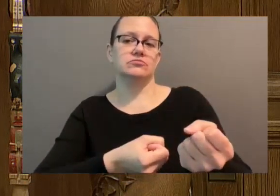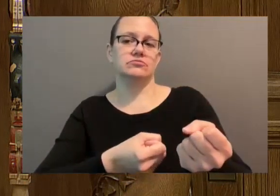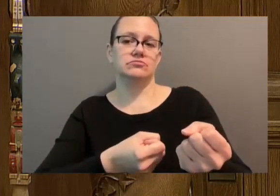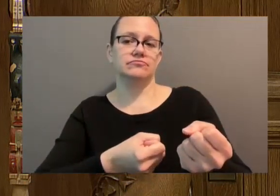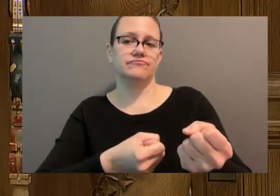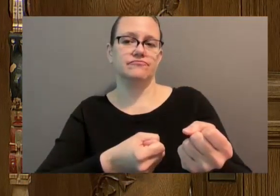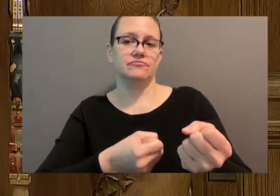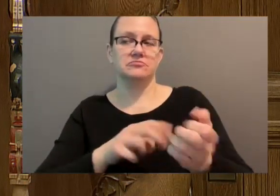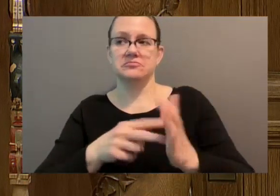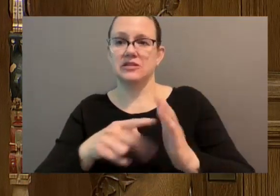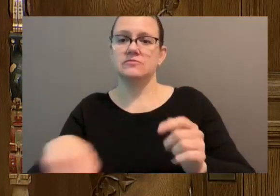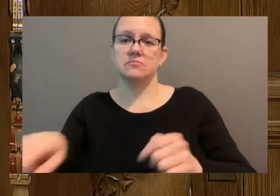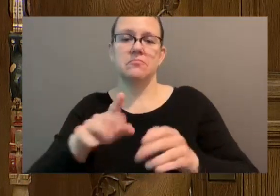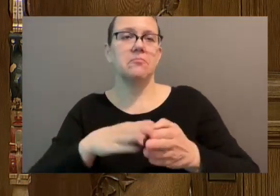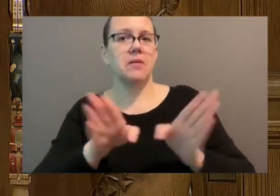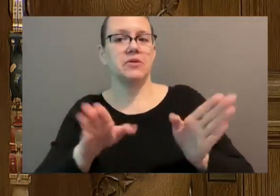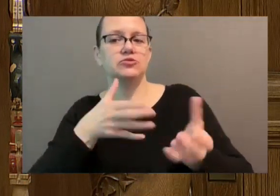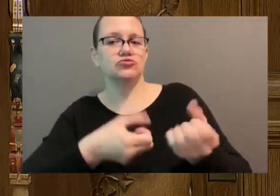Members.